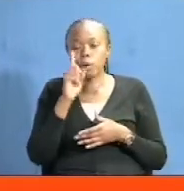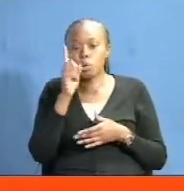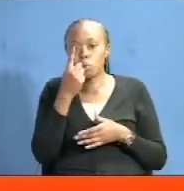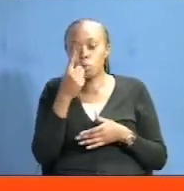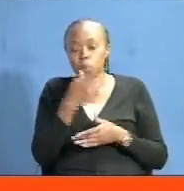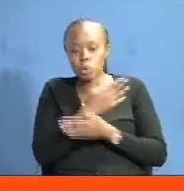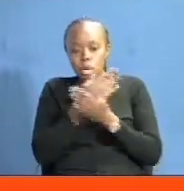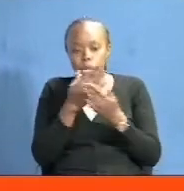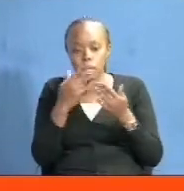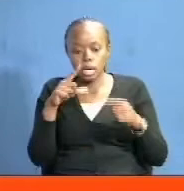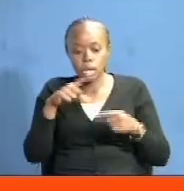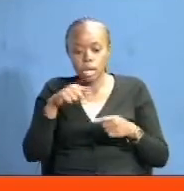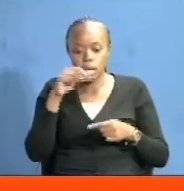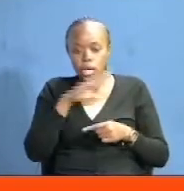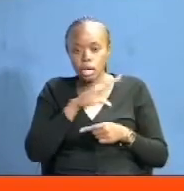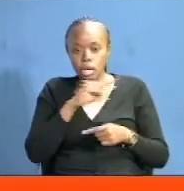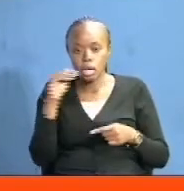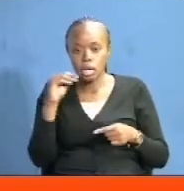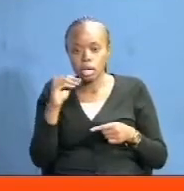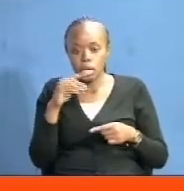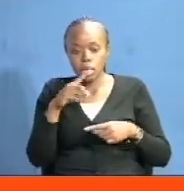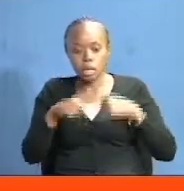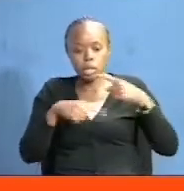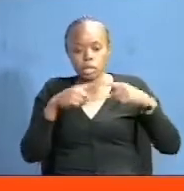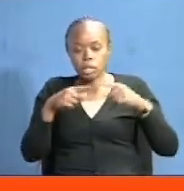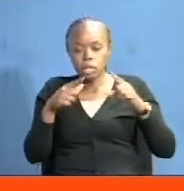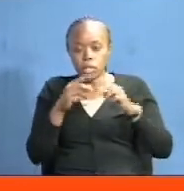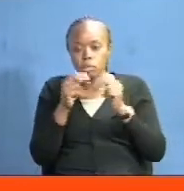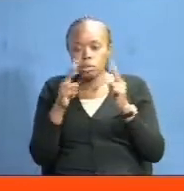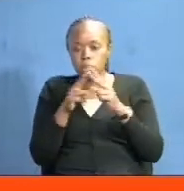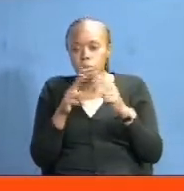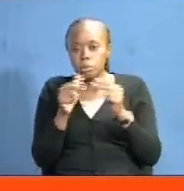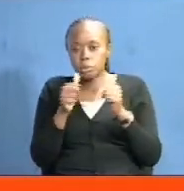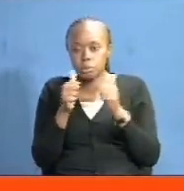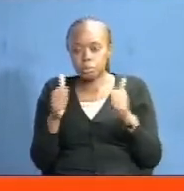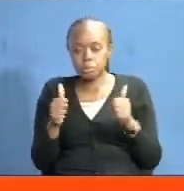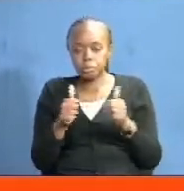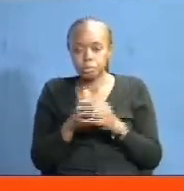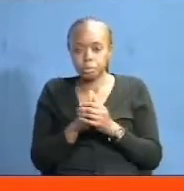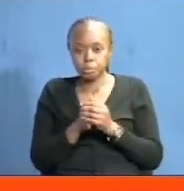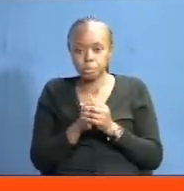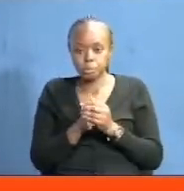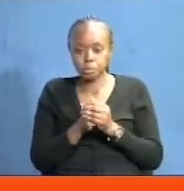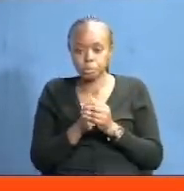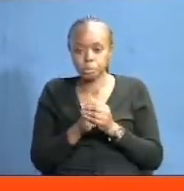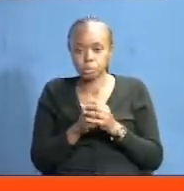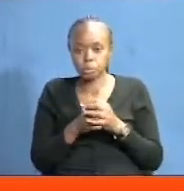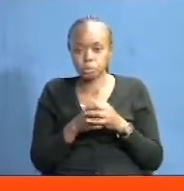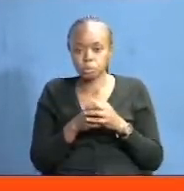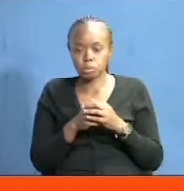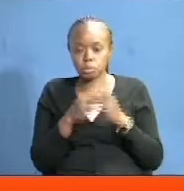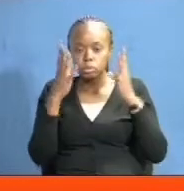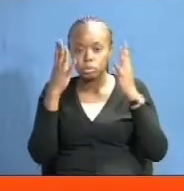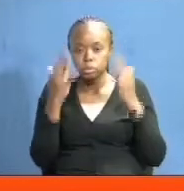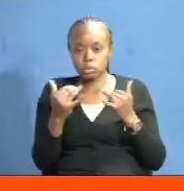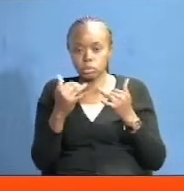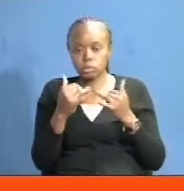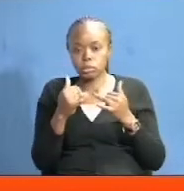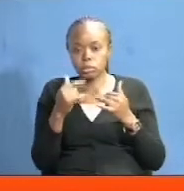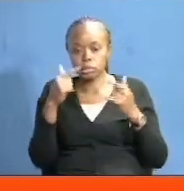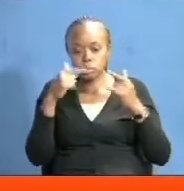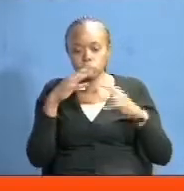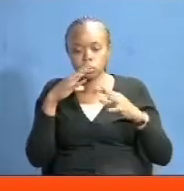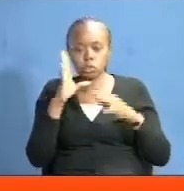that we took up and are turning out so well. Yes. Now, Maurice, as we wind up this